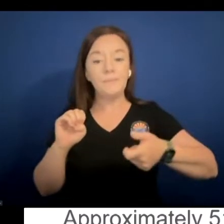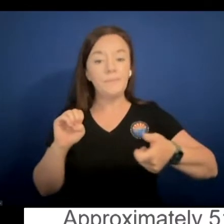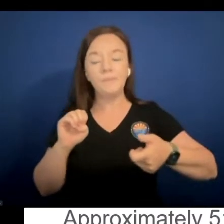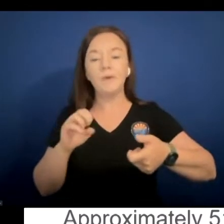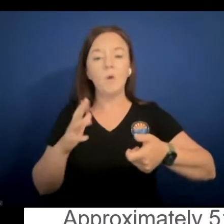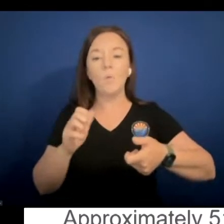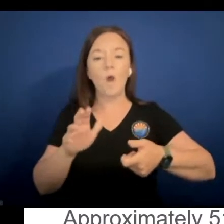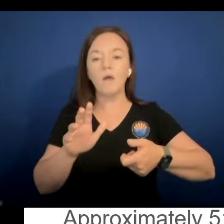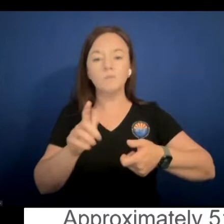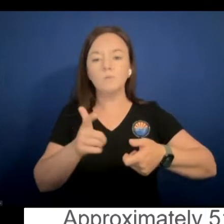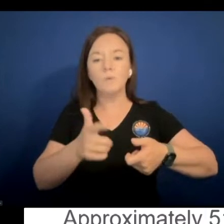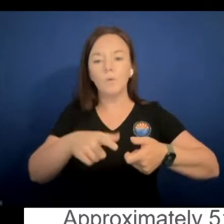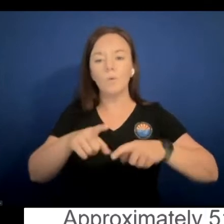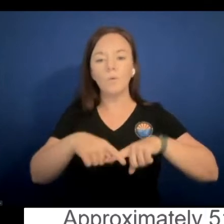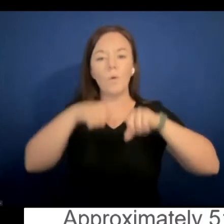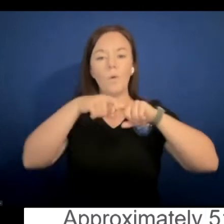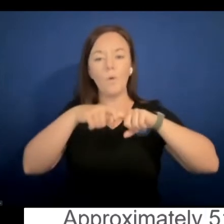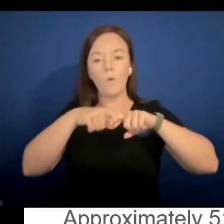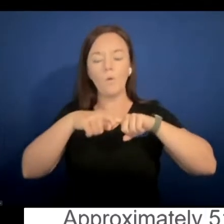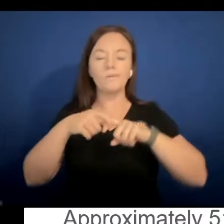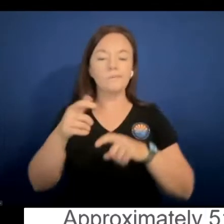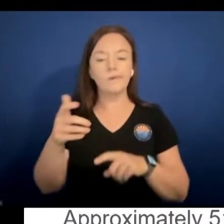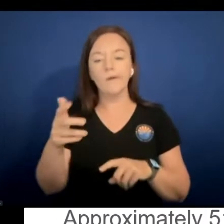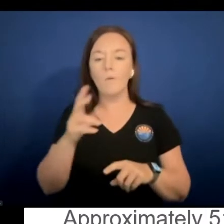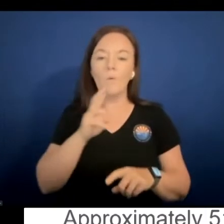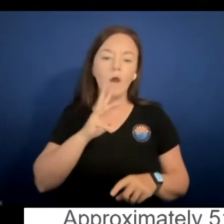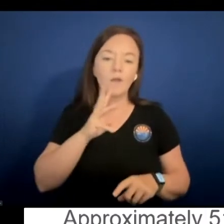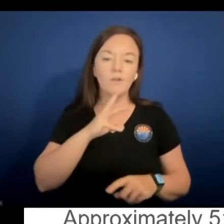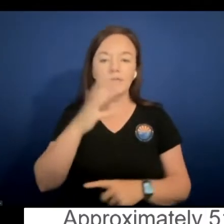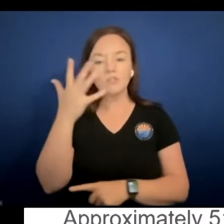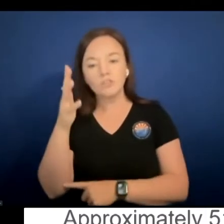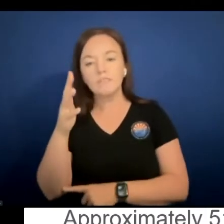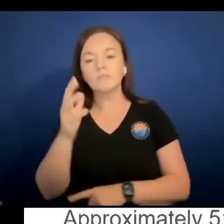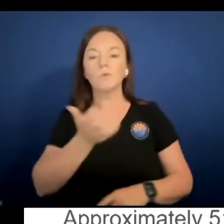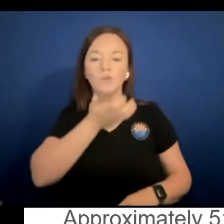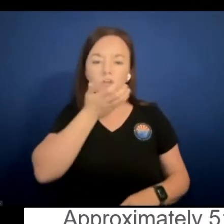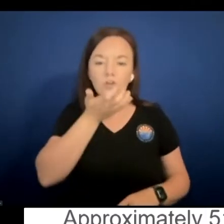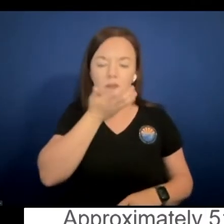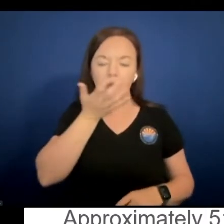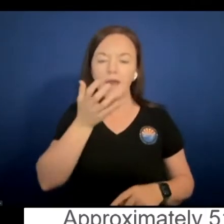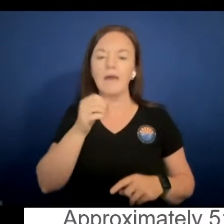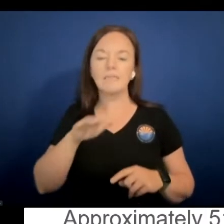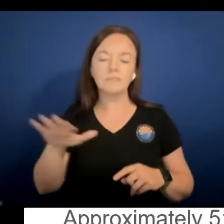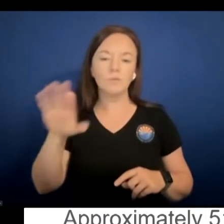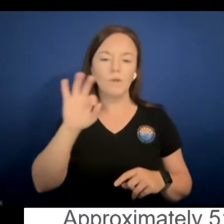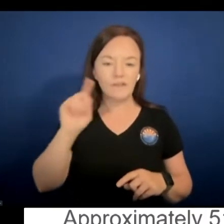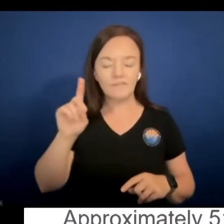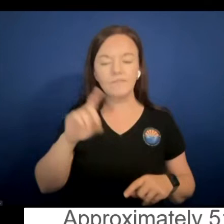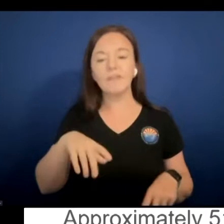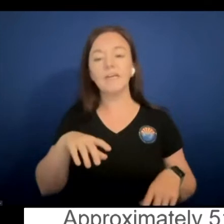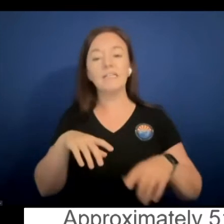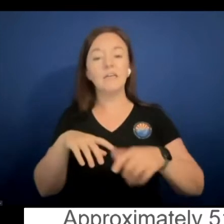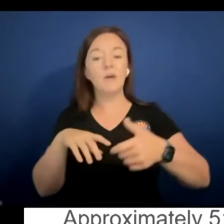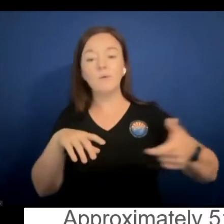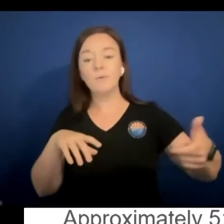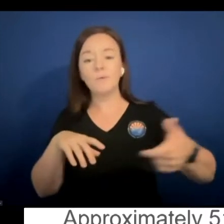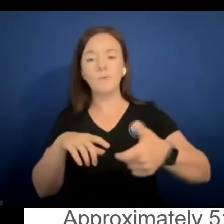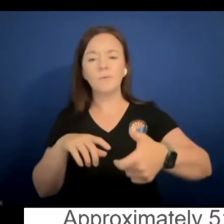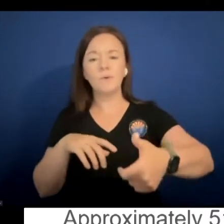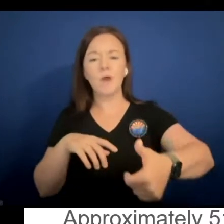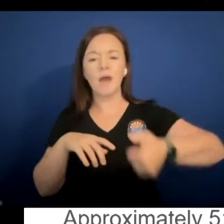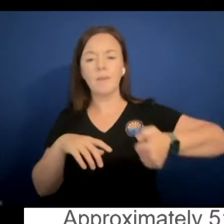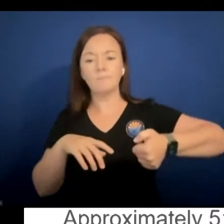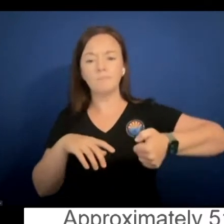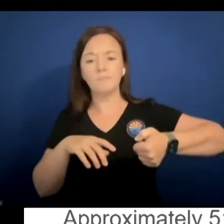lawn or your trees or whatever you're watering in your field, and you stick your finger over the hose and